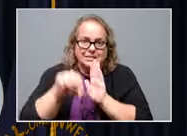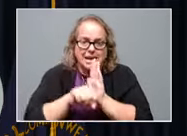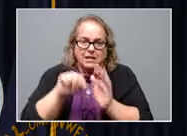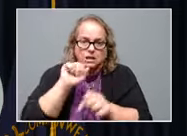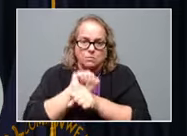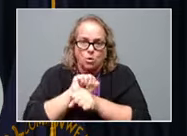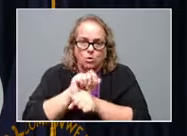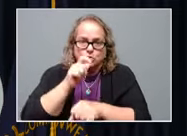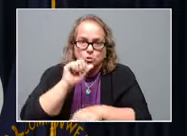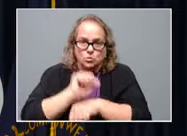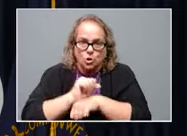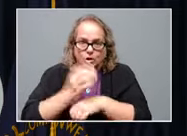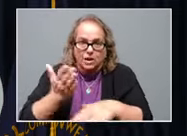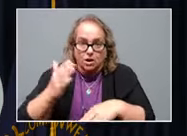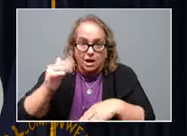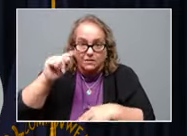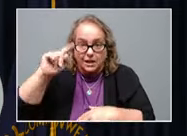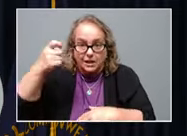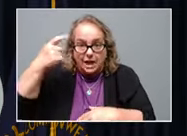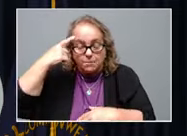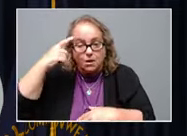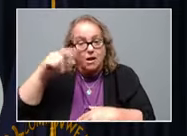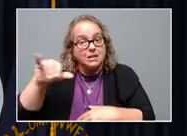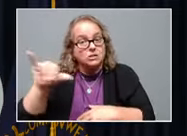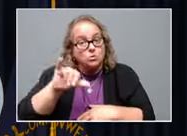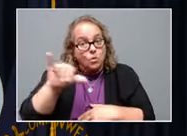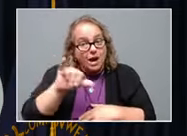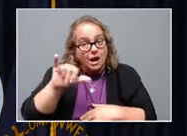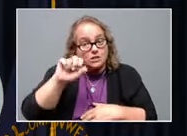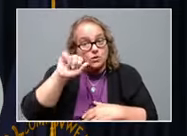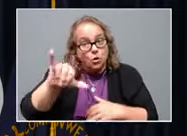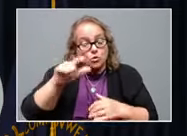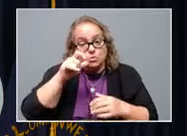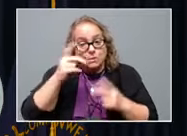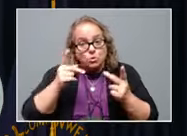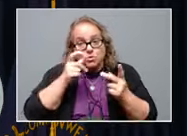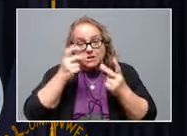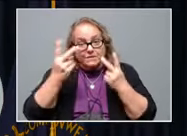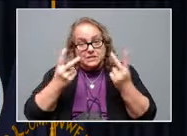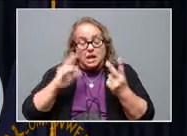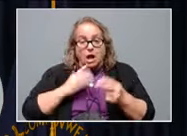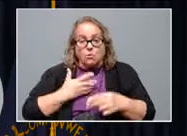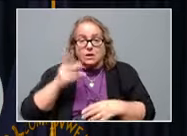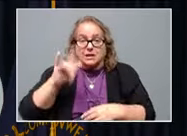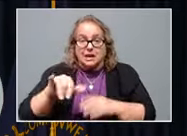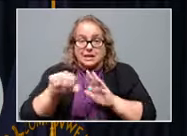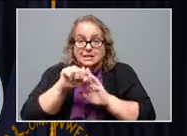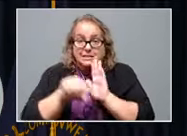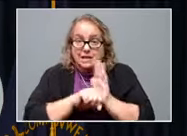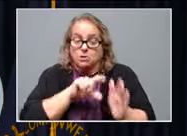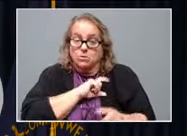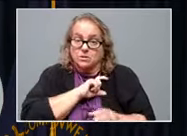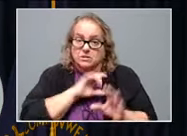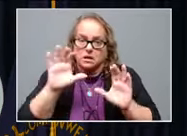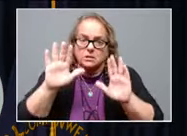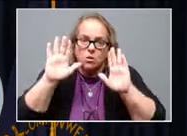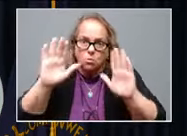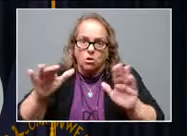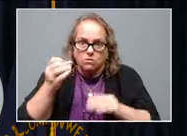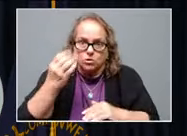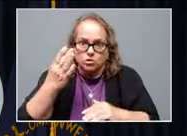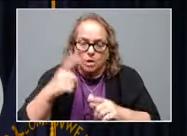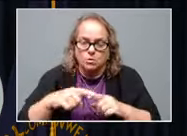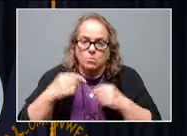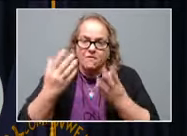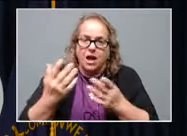Capitol grounds, as well as those who come to visit. Our Kentucky State Police do an incredible job of providing proper security on